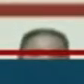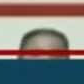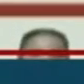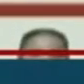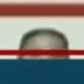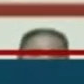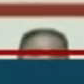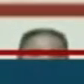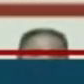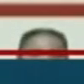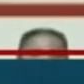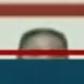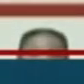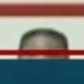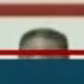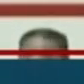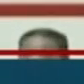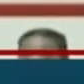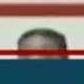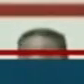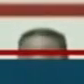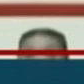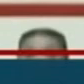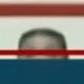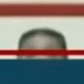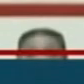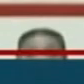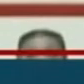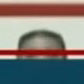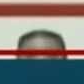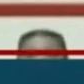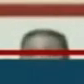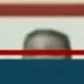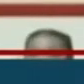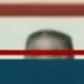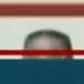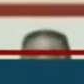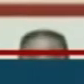as kidnappings, preparation of explosive devices, and drug processing.